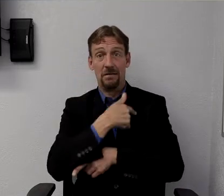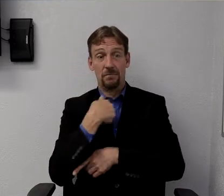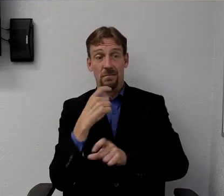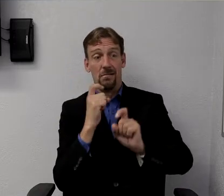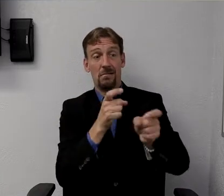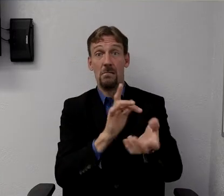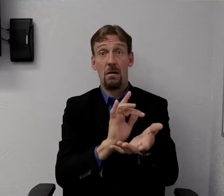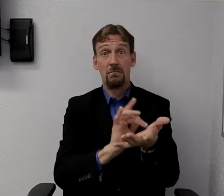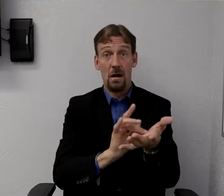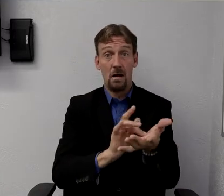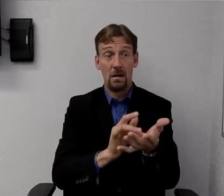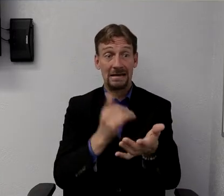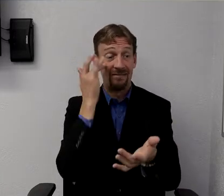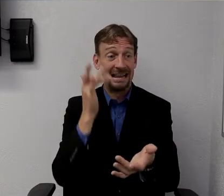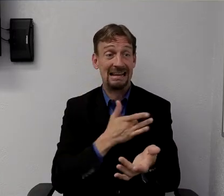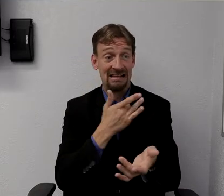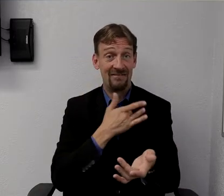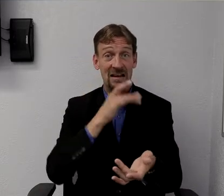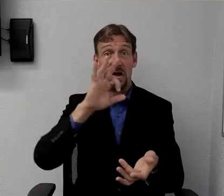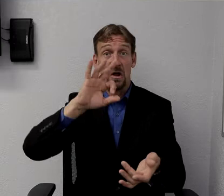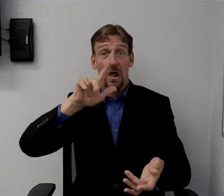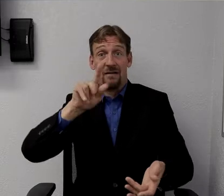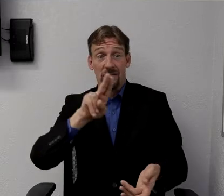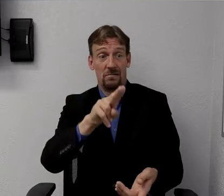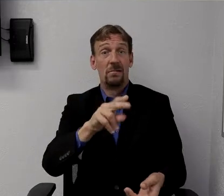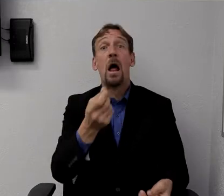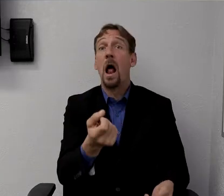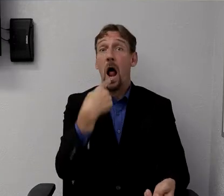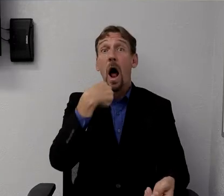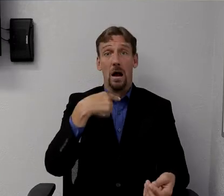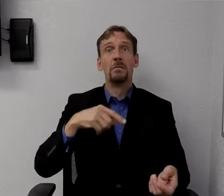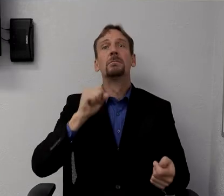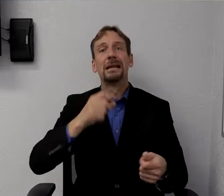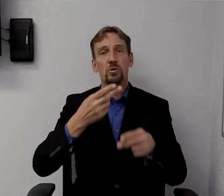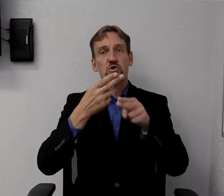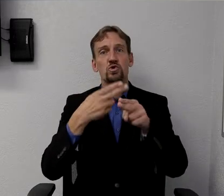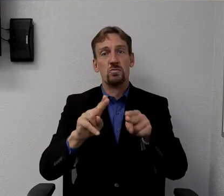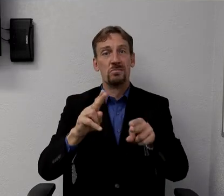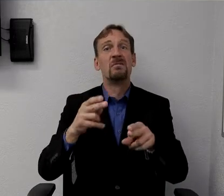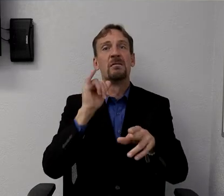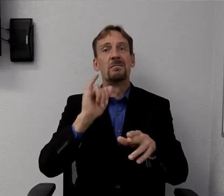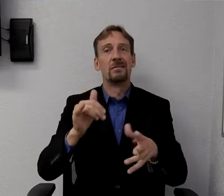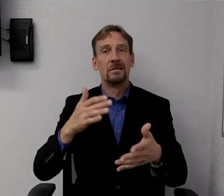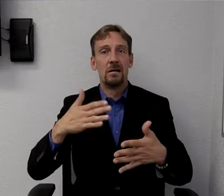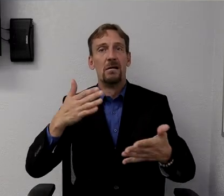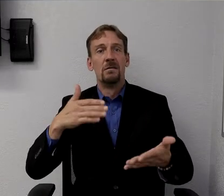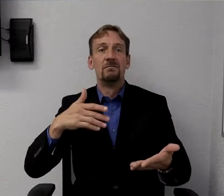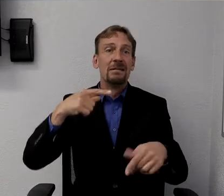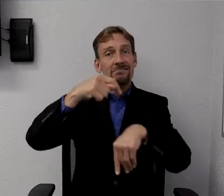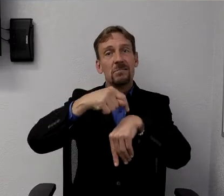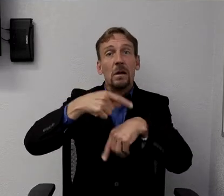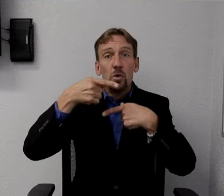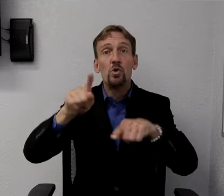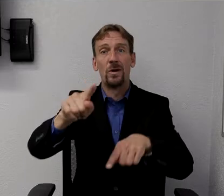in the onset of the flu, that they can greatly shorten the life of